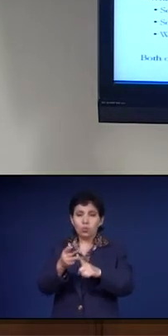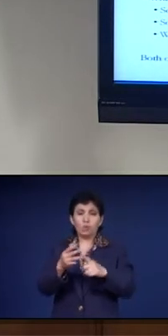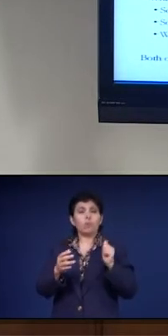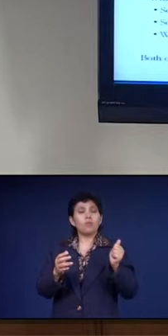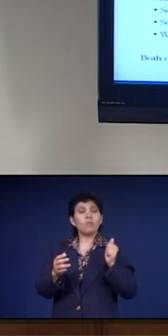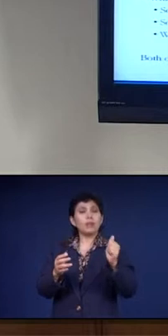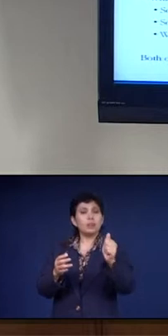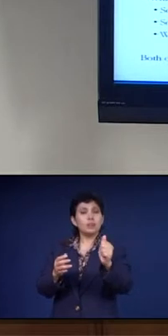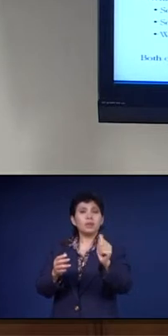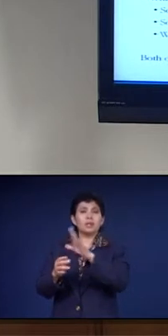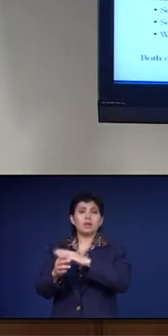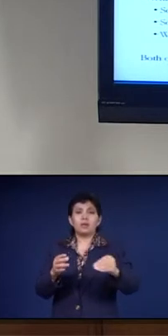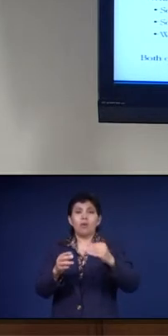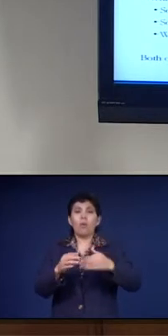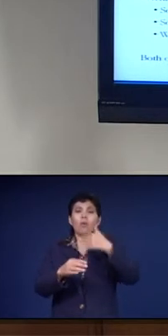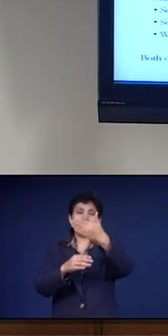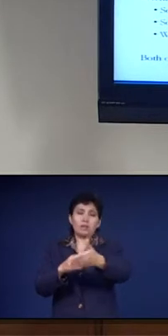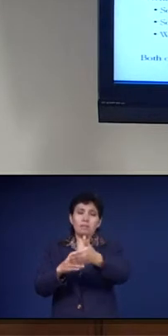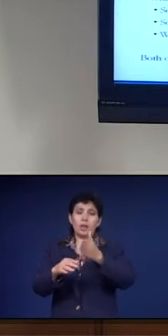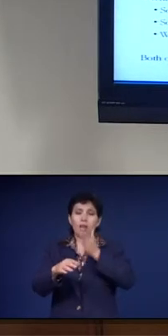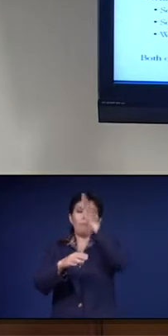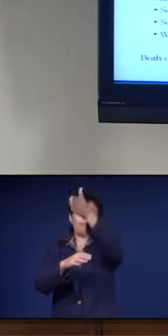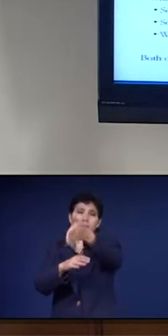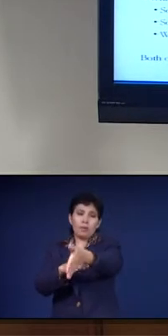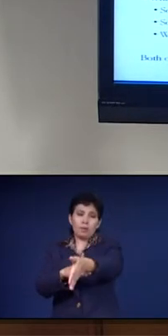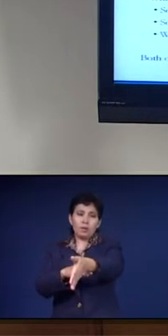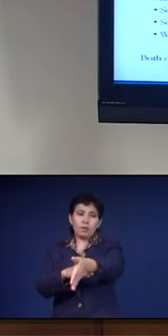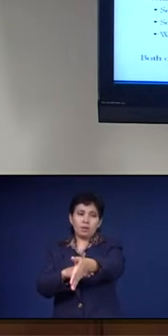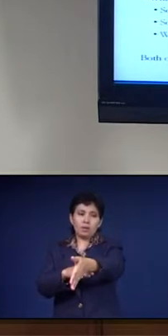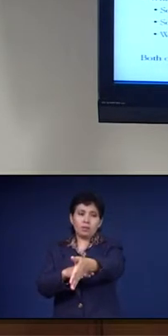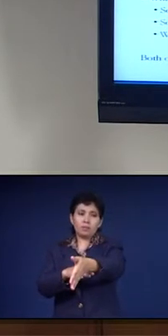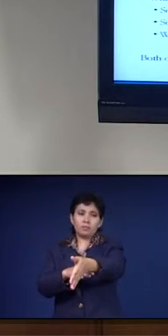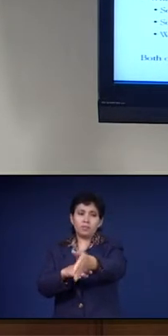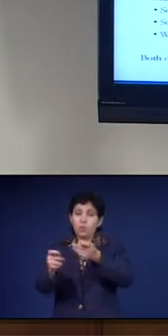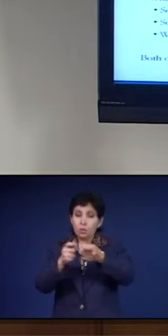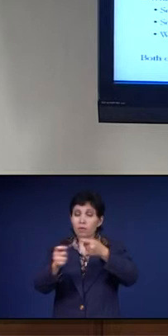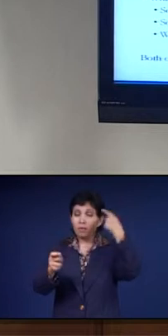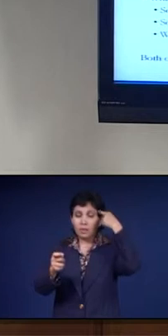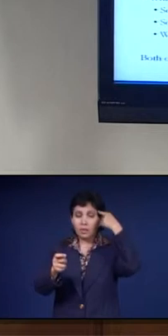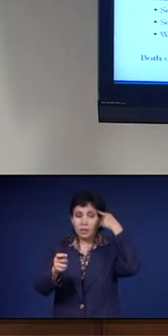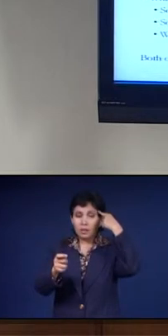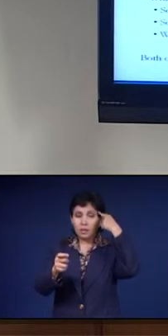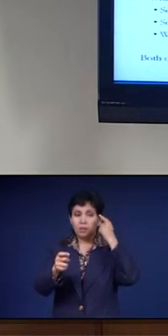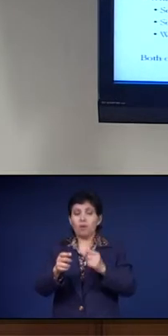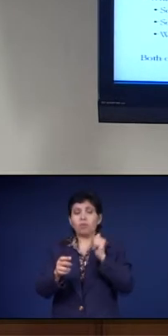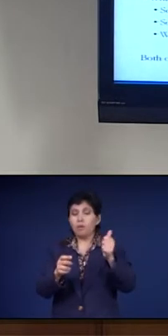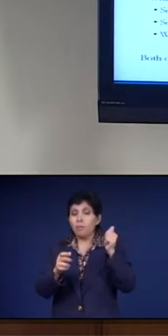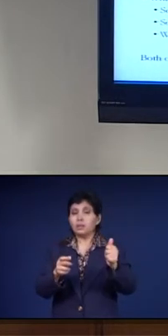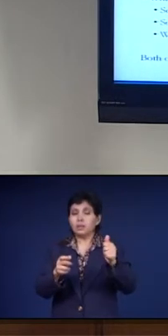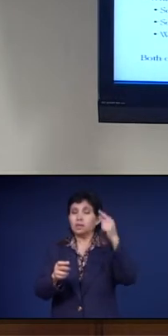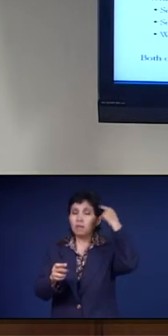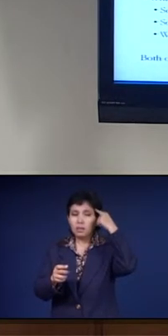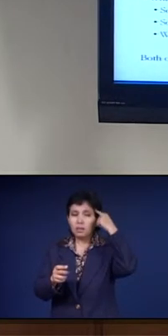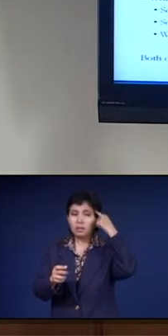controlled thinking, they actually override each other. It means controlled thinking actually affect the automatic